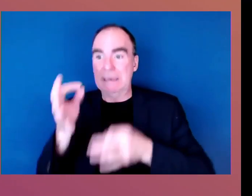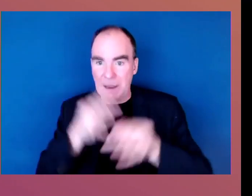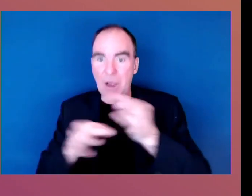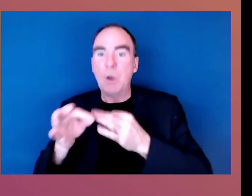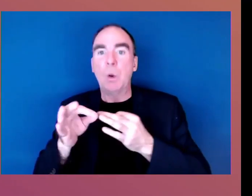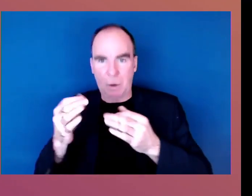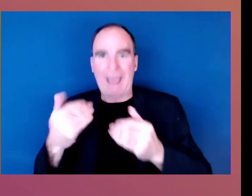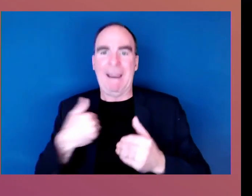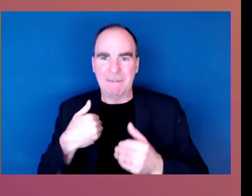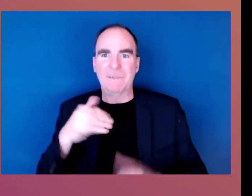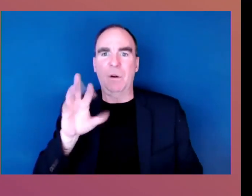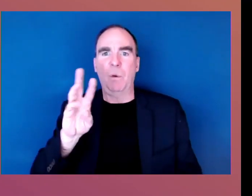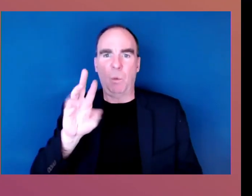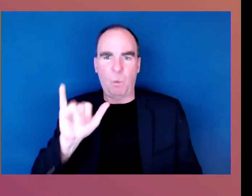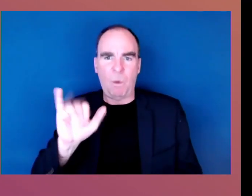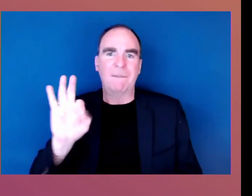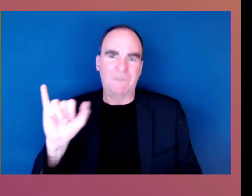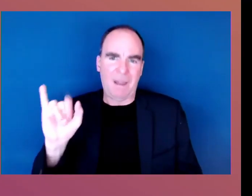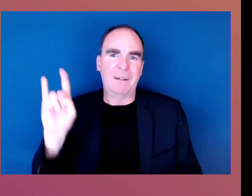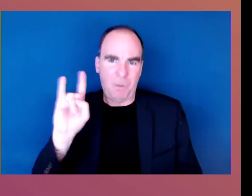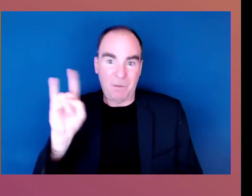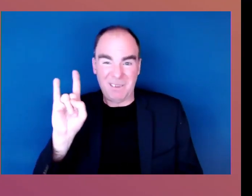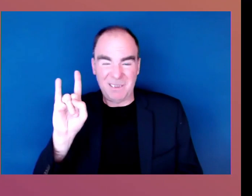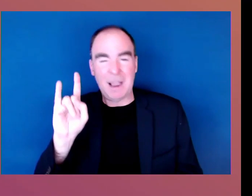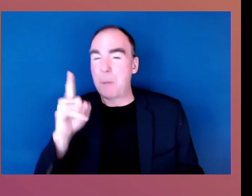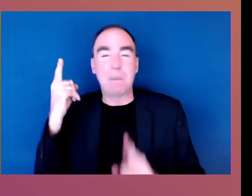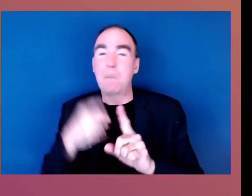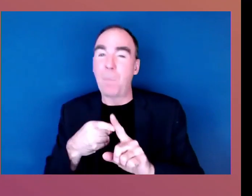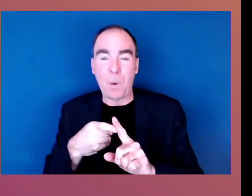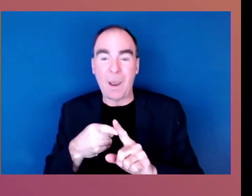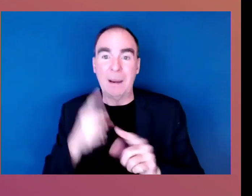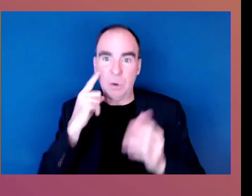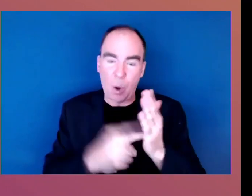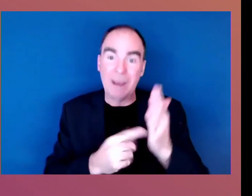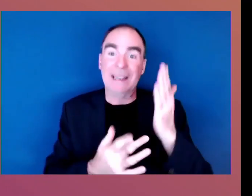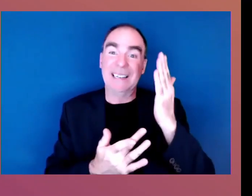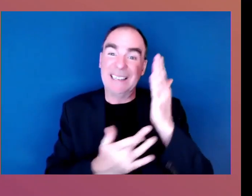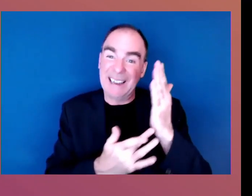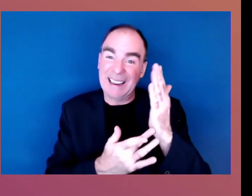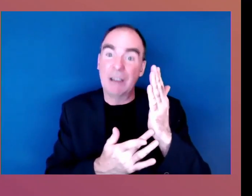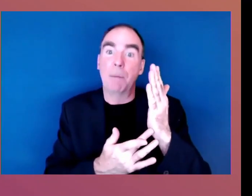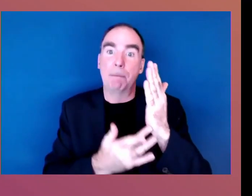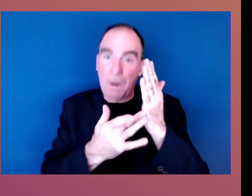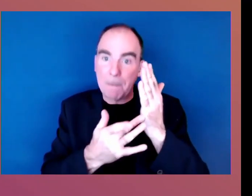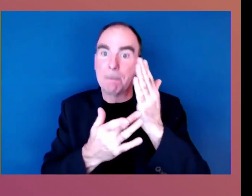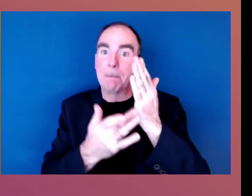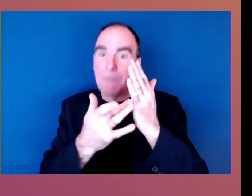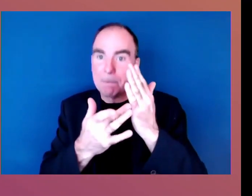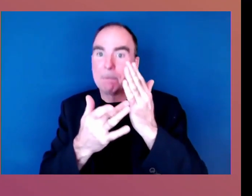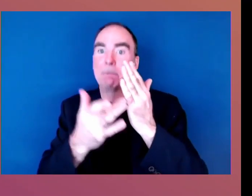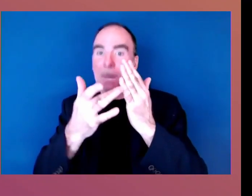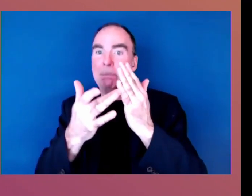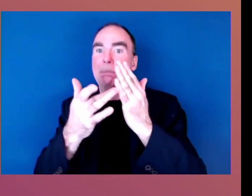Everything is getting accessible and our daily lives without vision are improving. In this